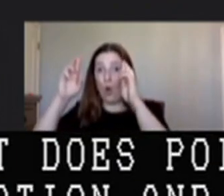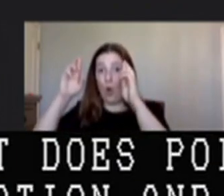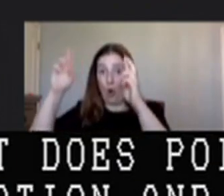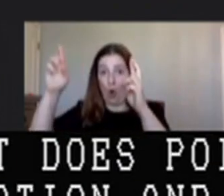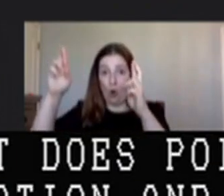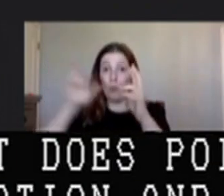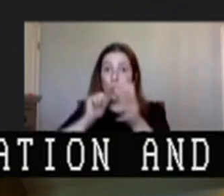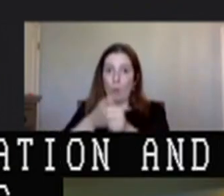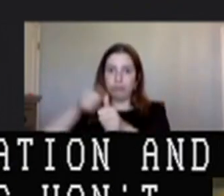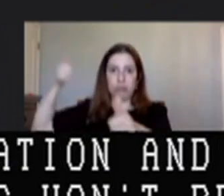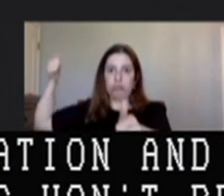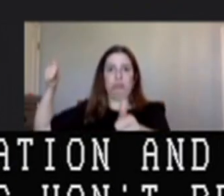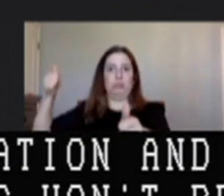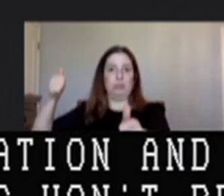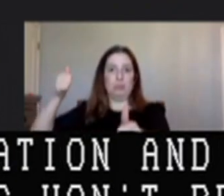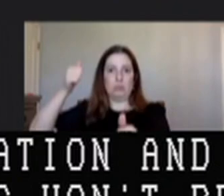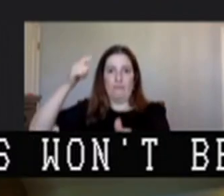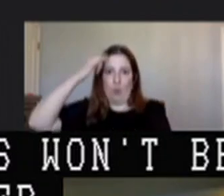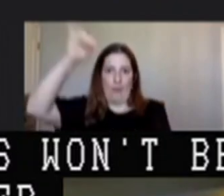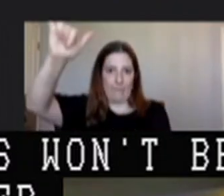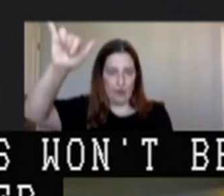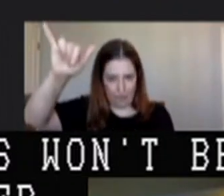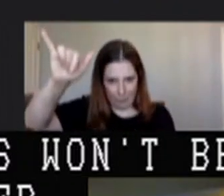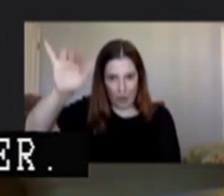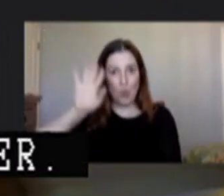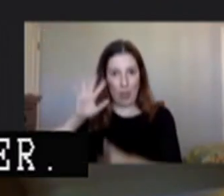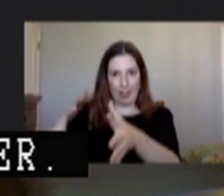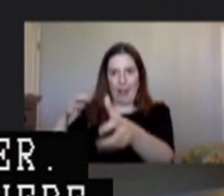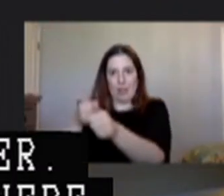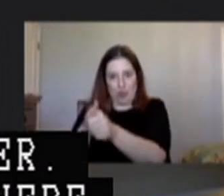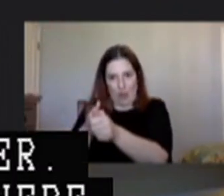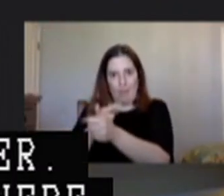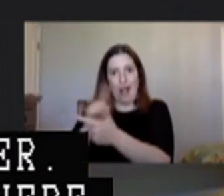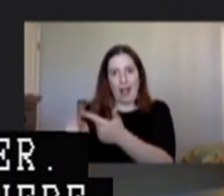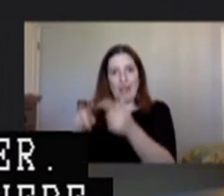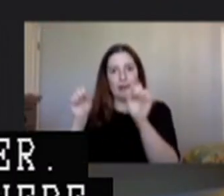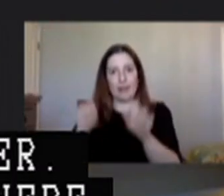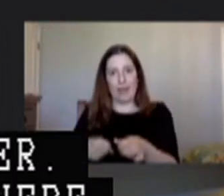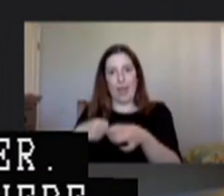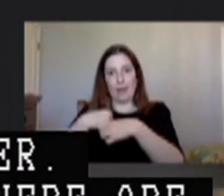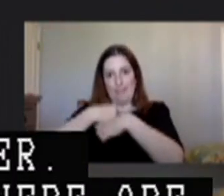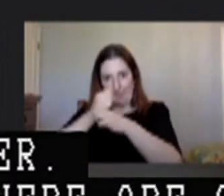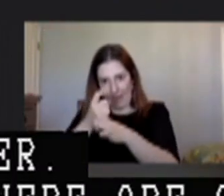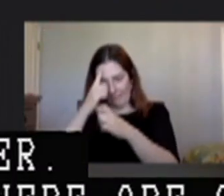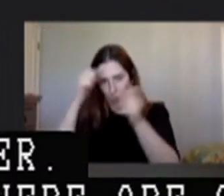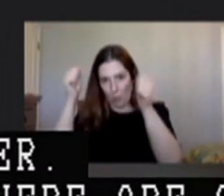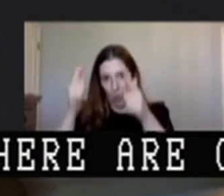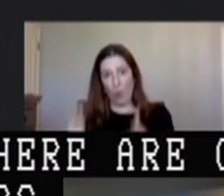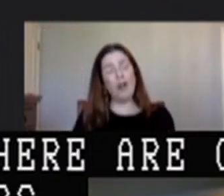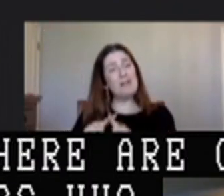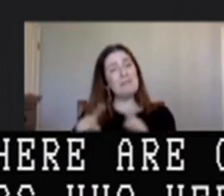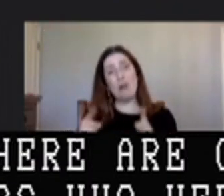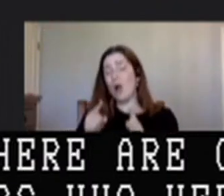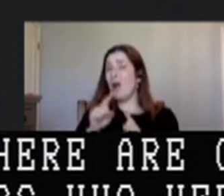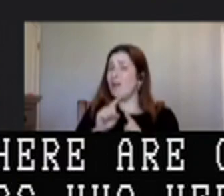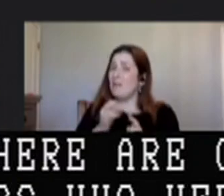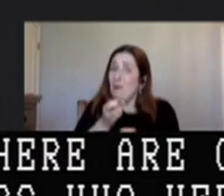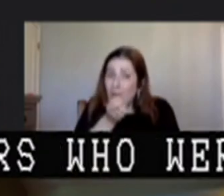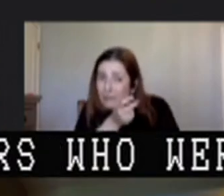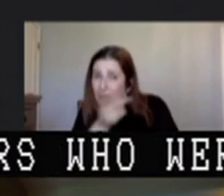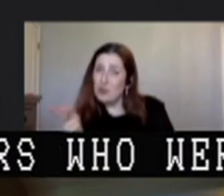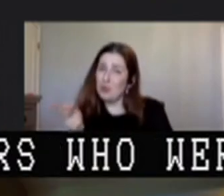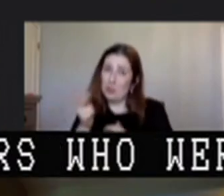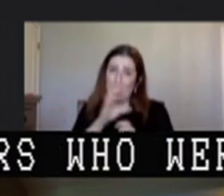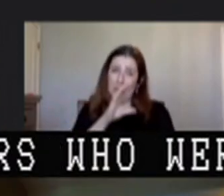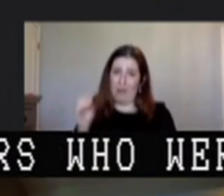forever. But there are only a couple vendors who are doing this kind of work. And